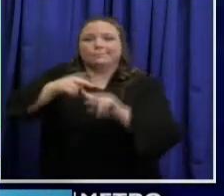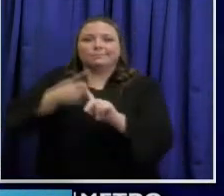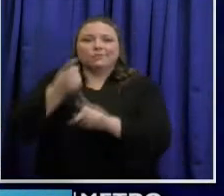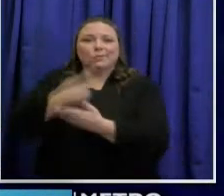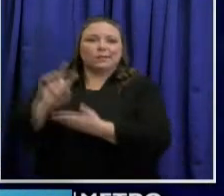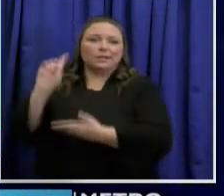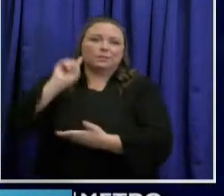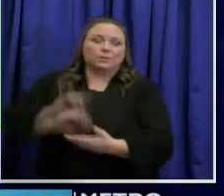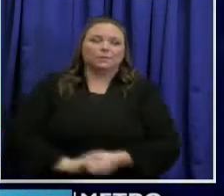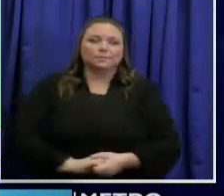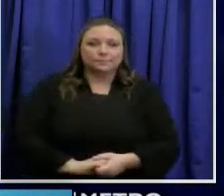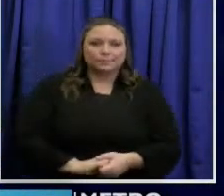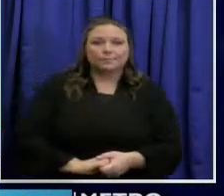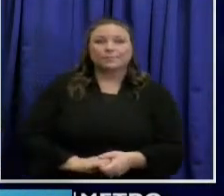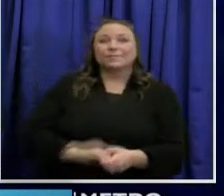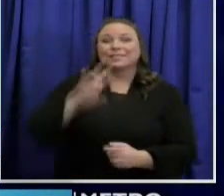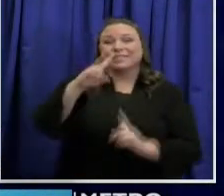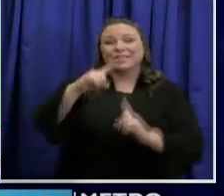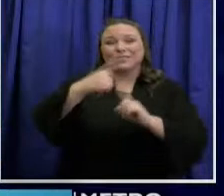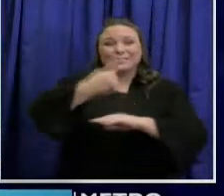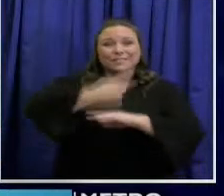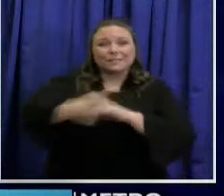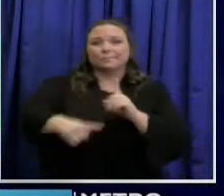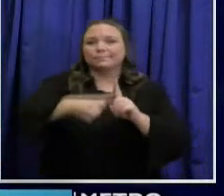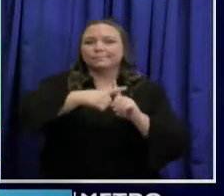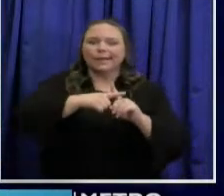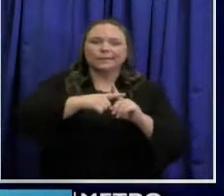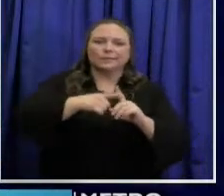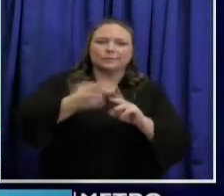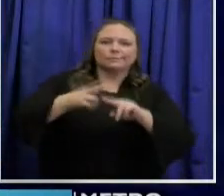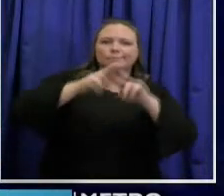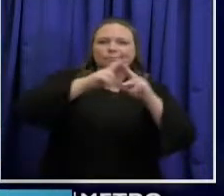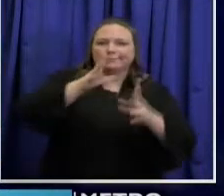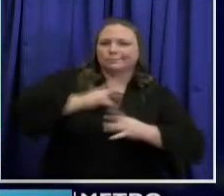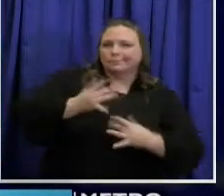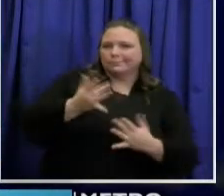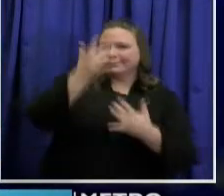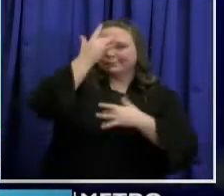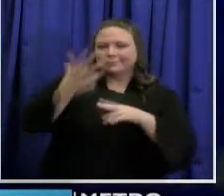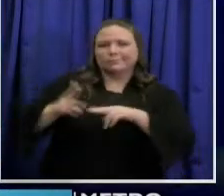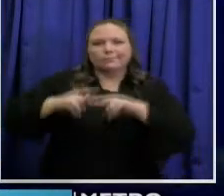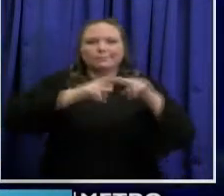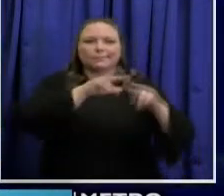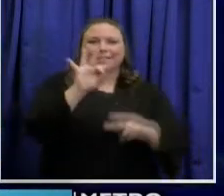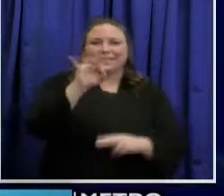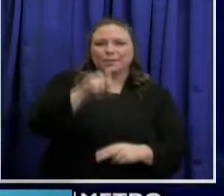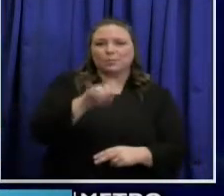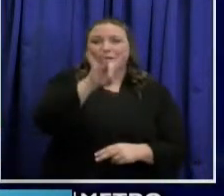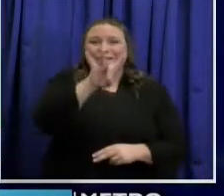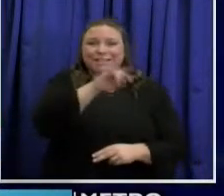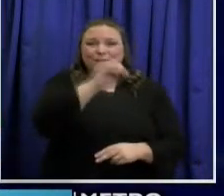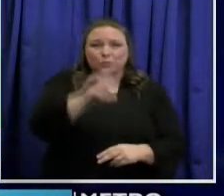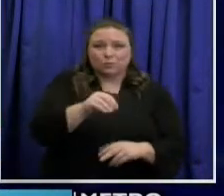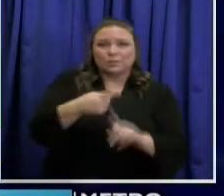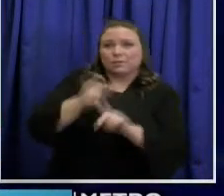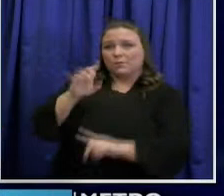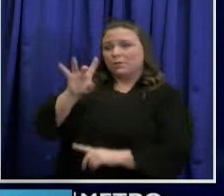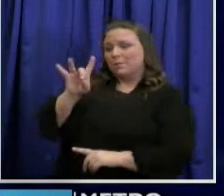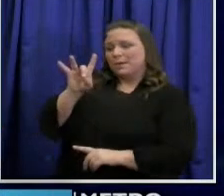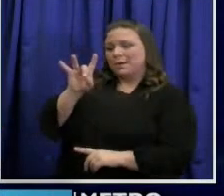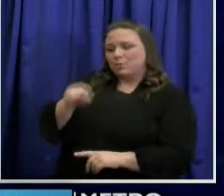week. 7-day positivity continues to go up at 9.8%, again, up from 8.7 the week